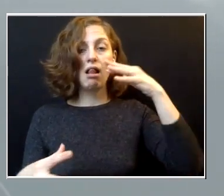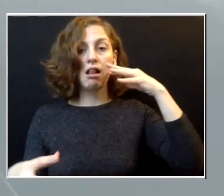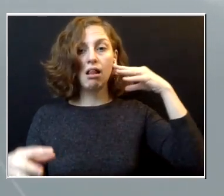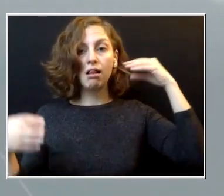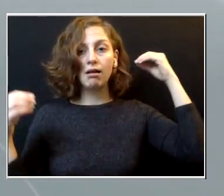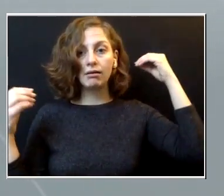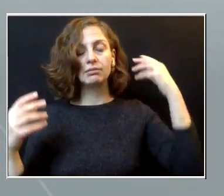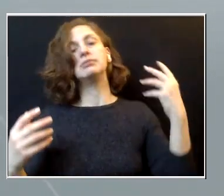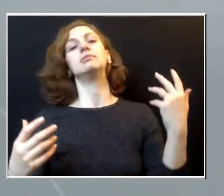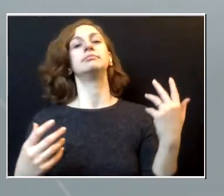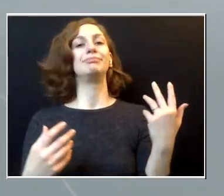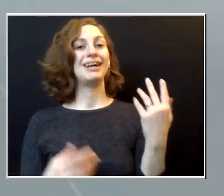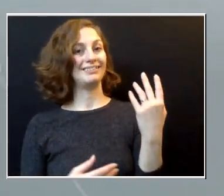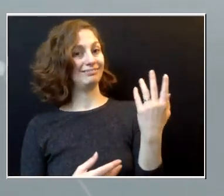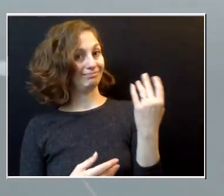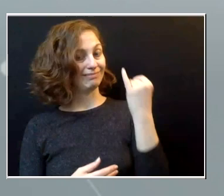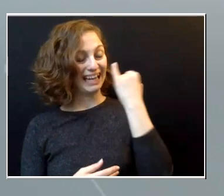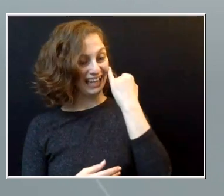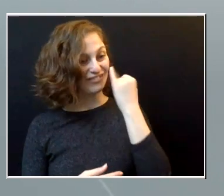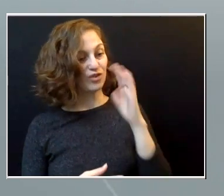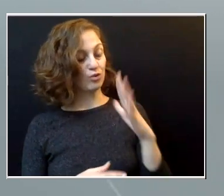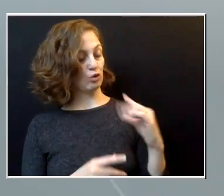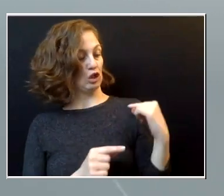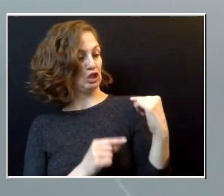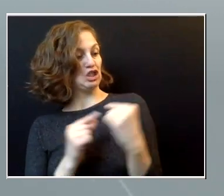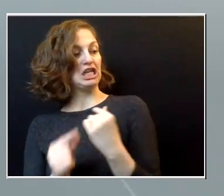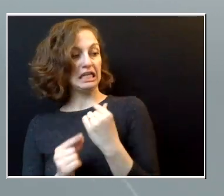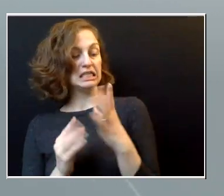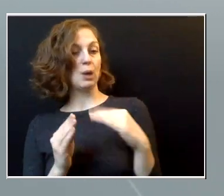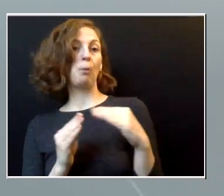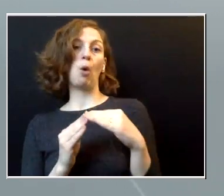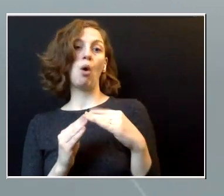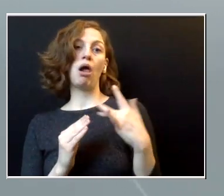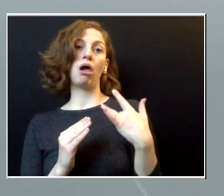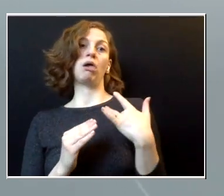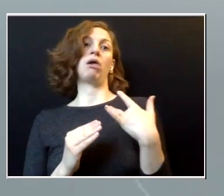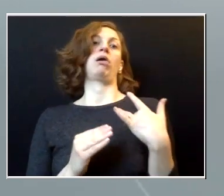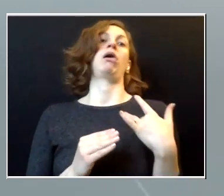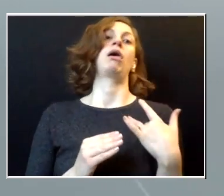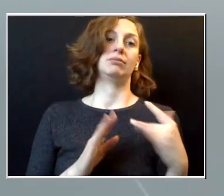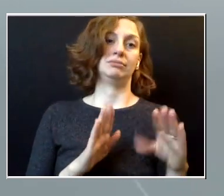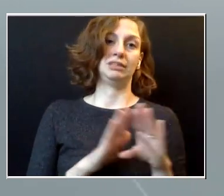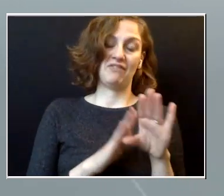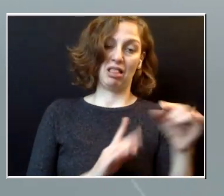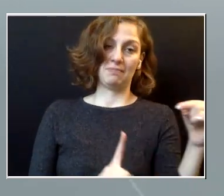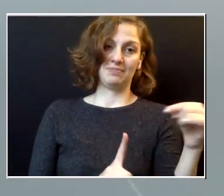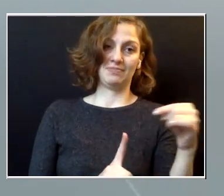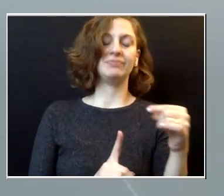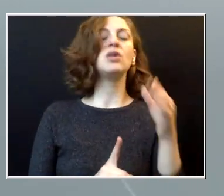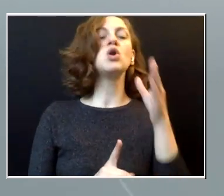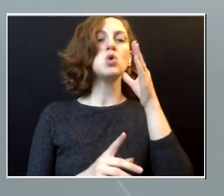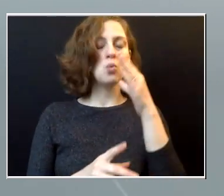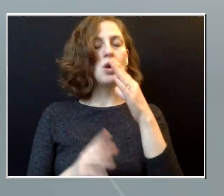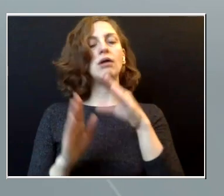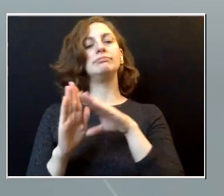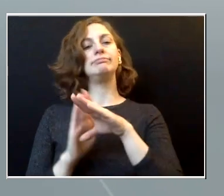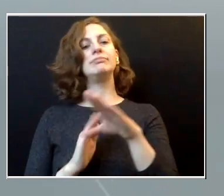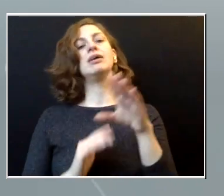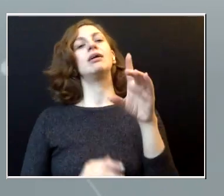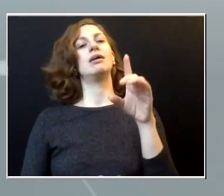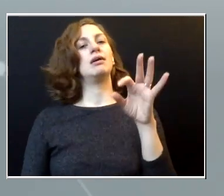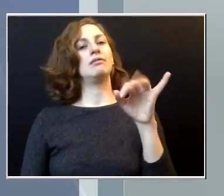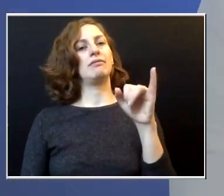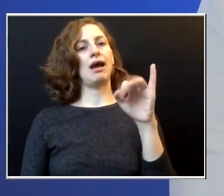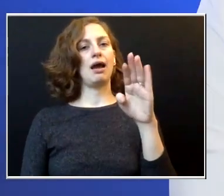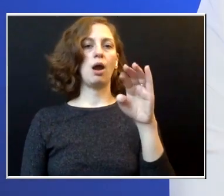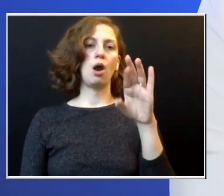susceptible, over time what happens is you get fibroblasts, which are scar cells that move in and begin to take over the lungs. And the more